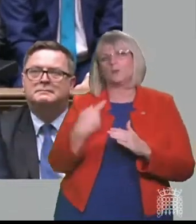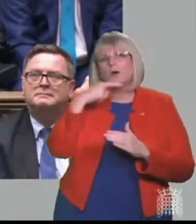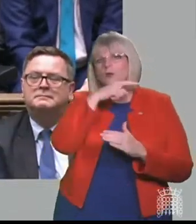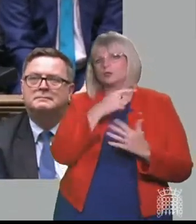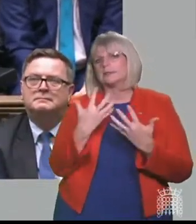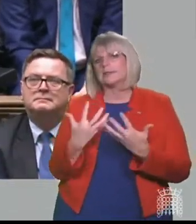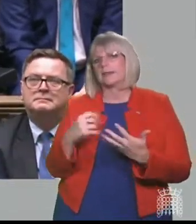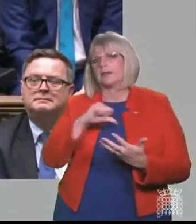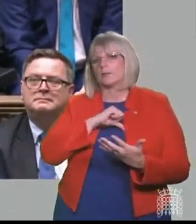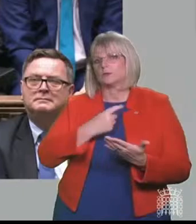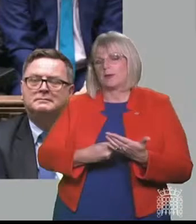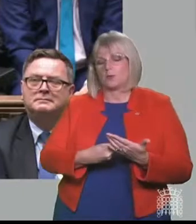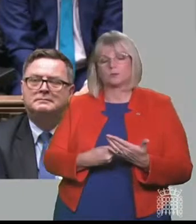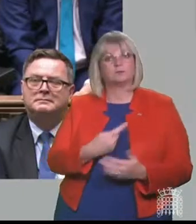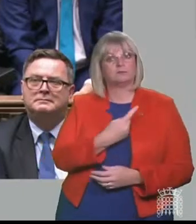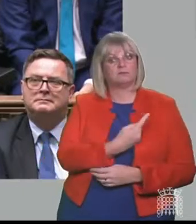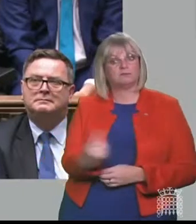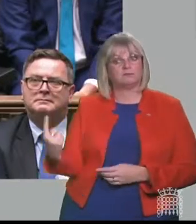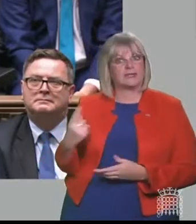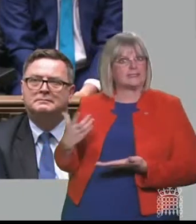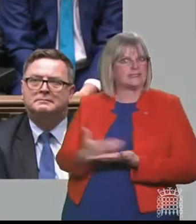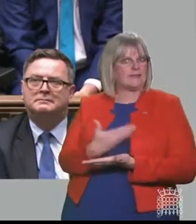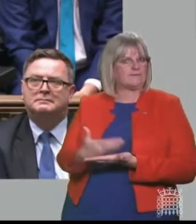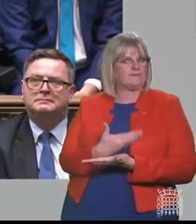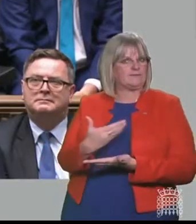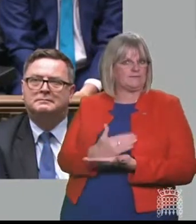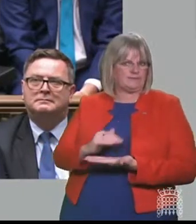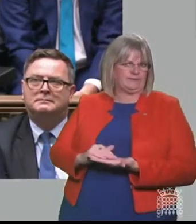have saved the average independent shop over